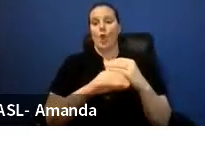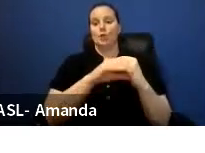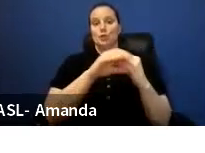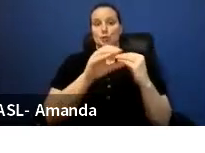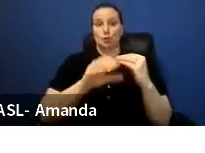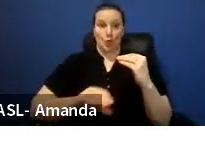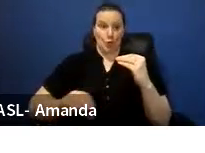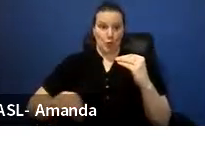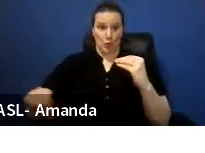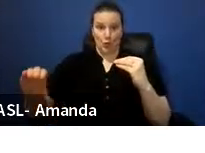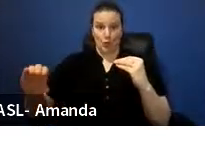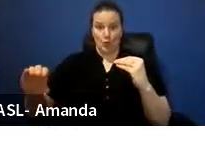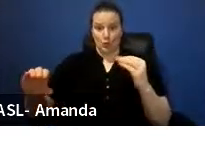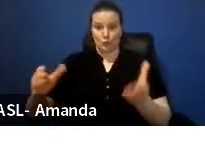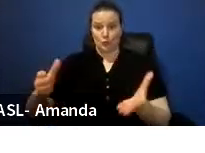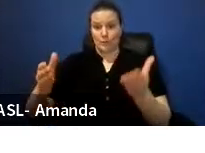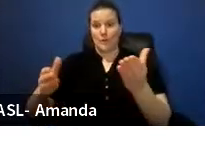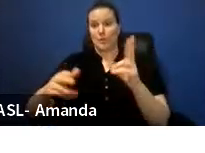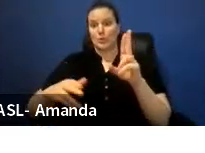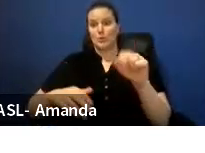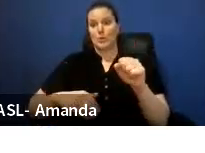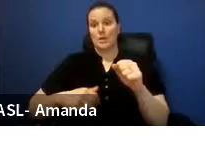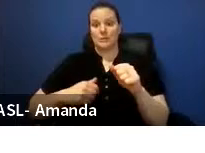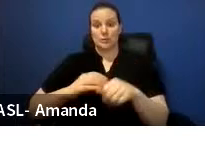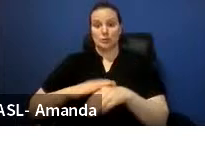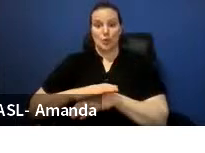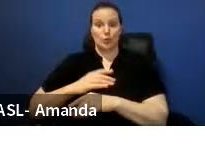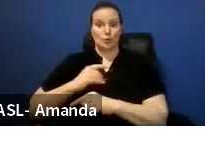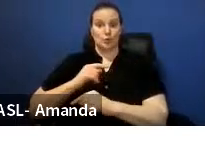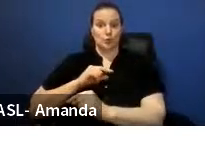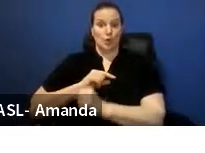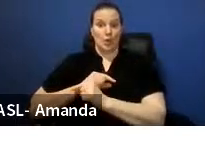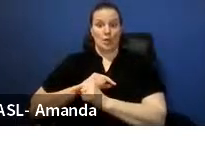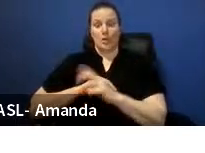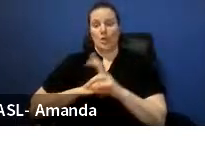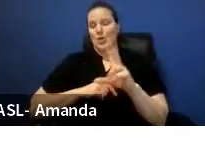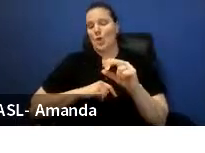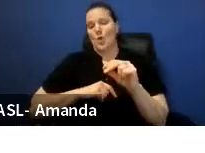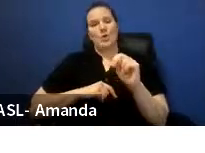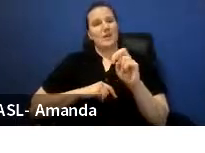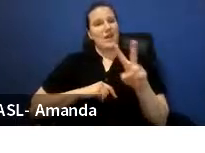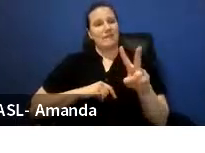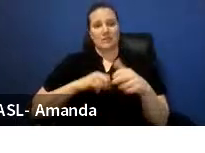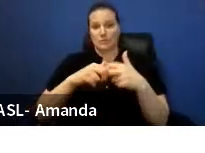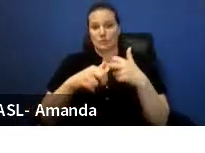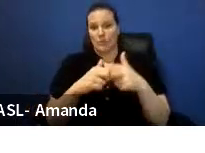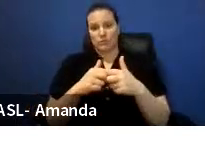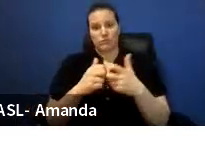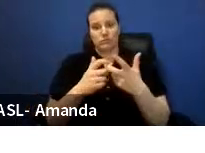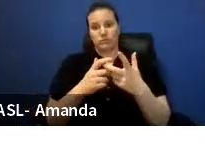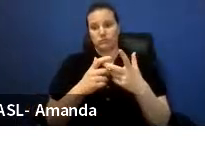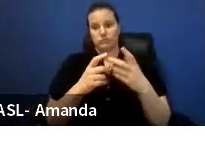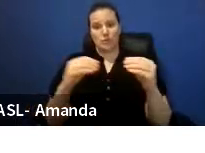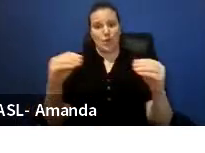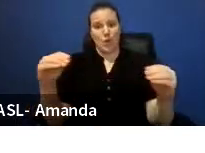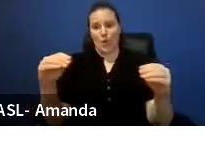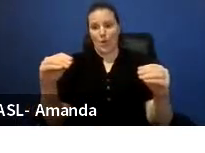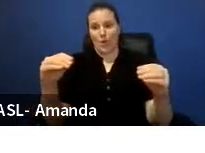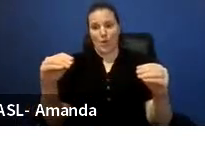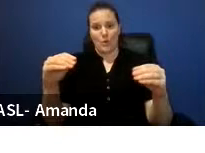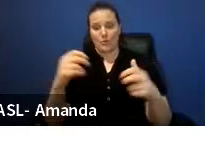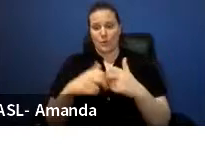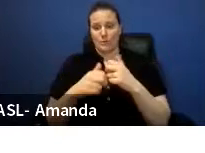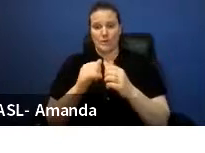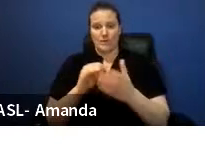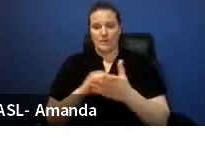was recommended by the U.S. Coast Guard. It has no navigation problems, it's unlimited clearance, and no piers,